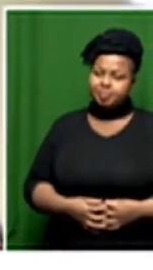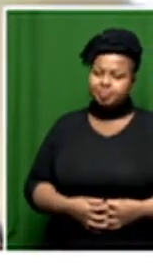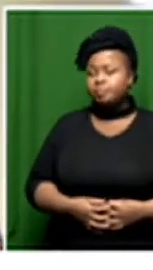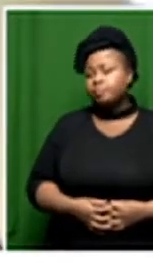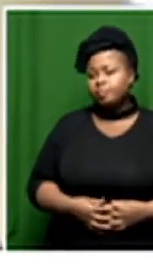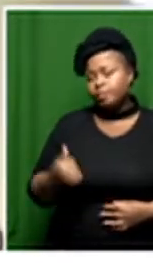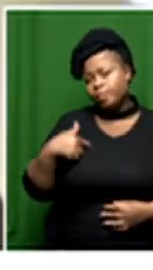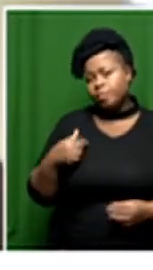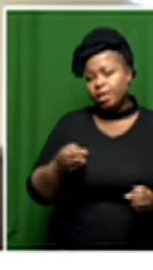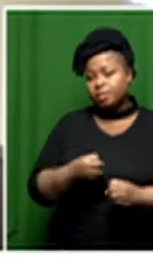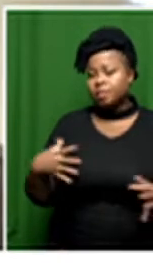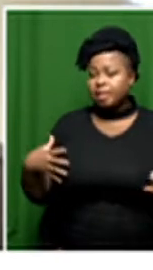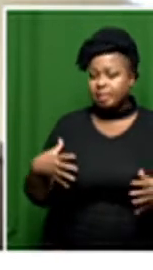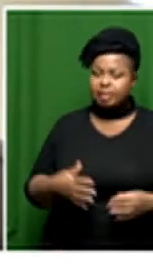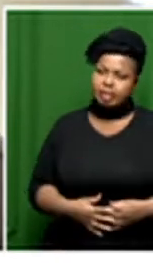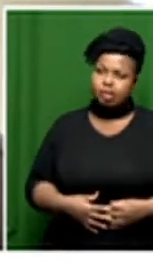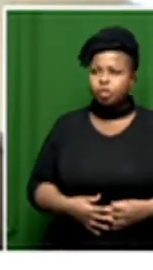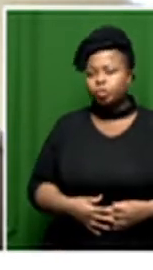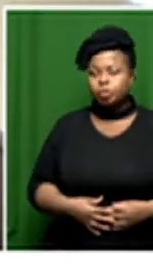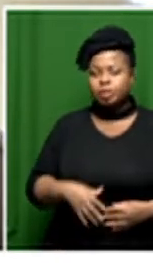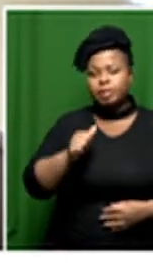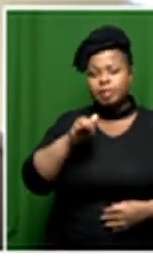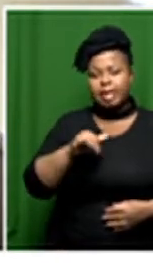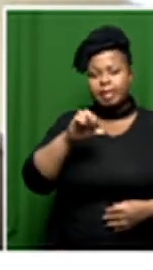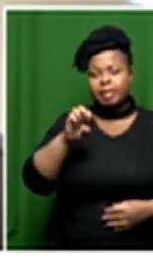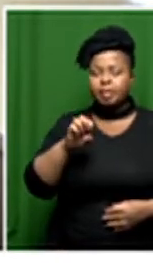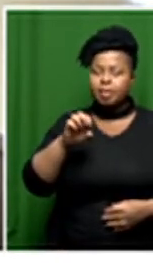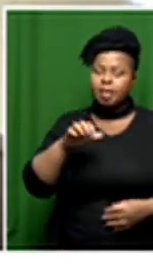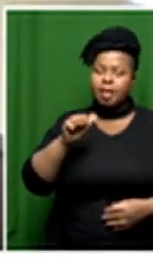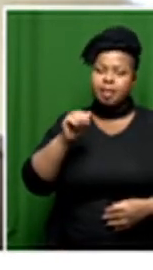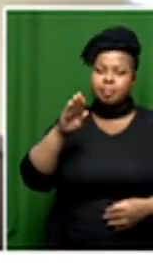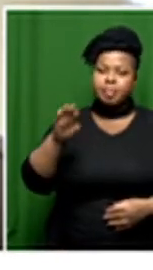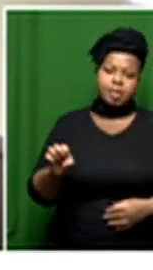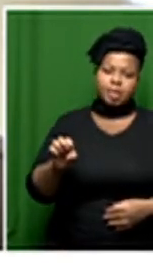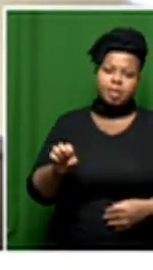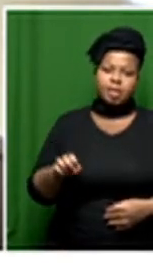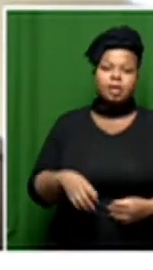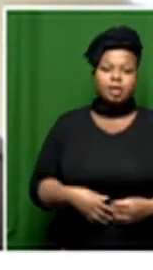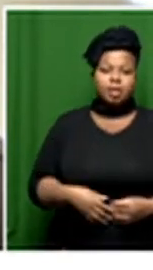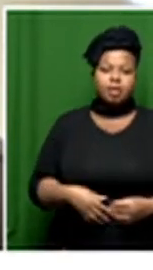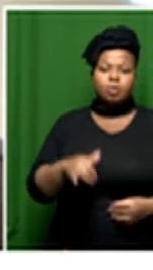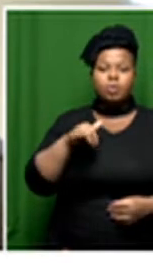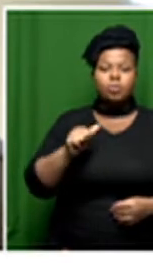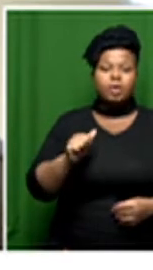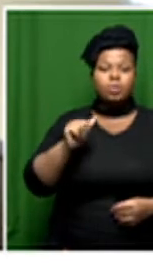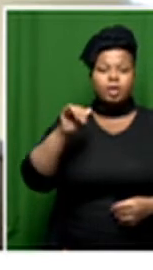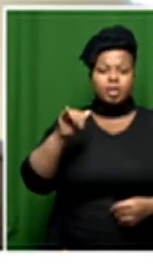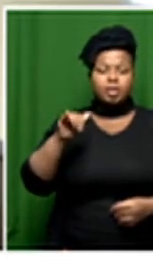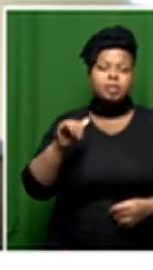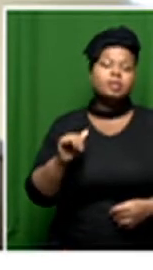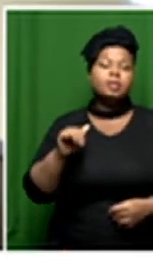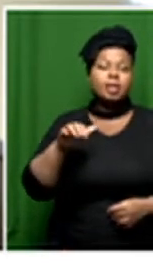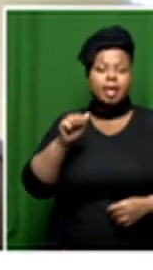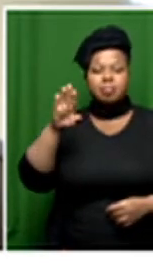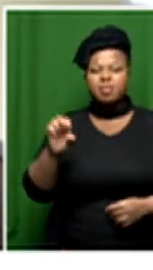So I started Yay Abe about like 5 years ago, and it's just because like there